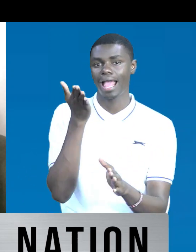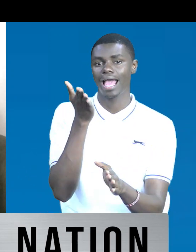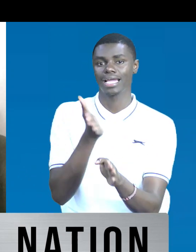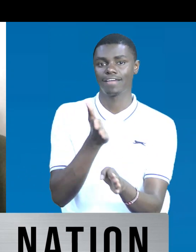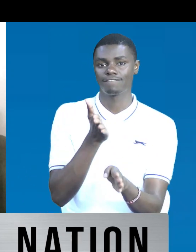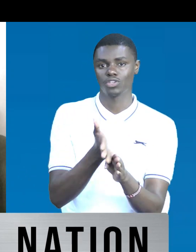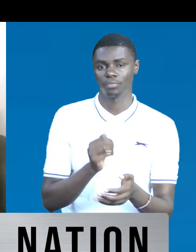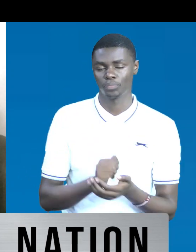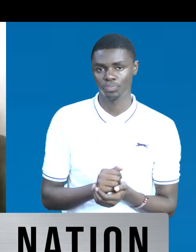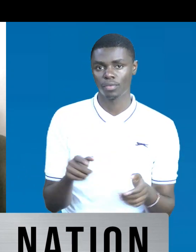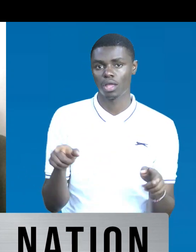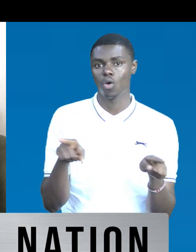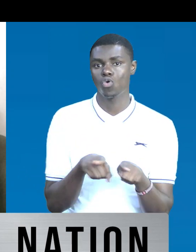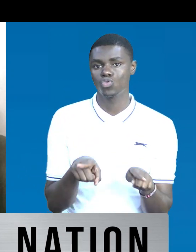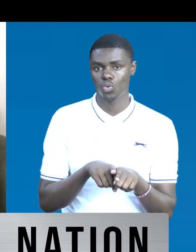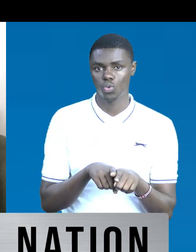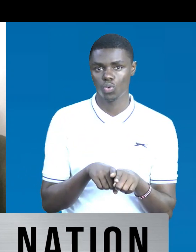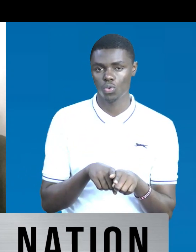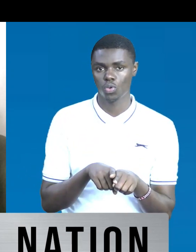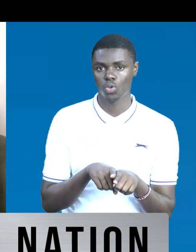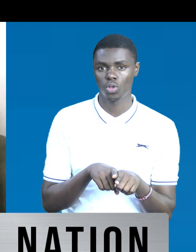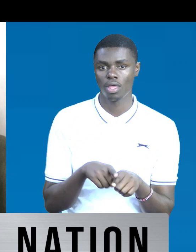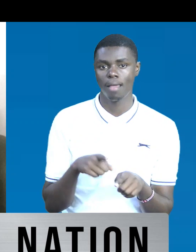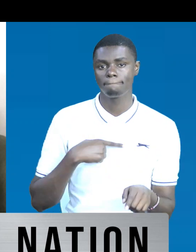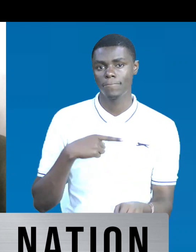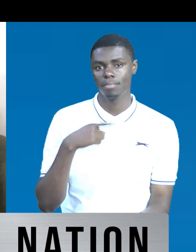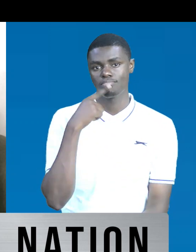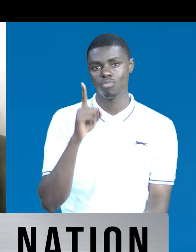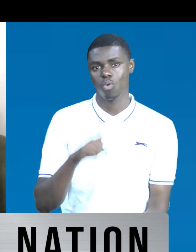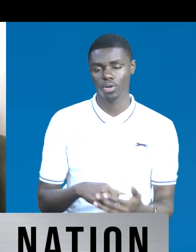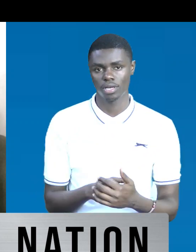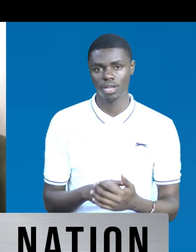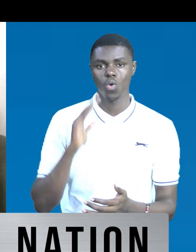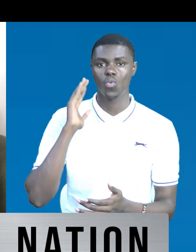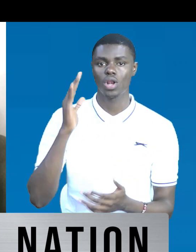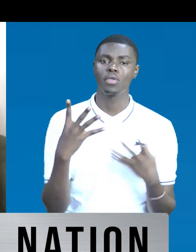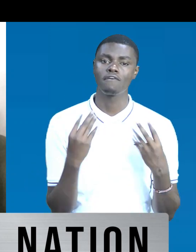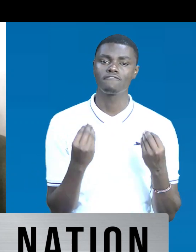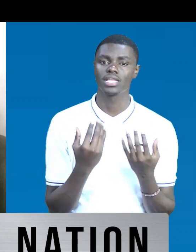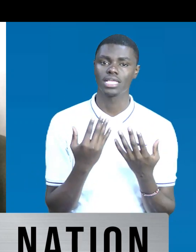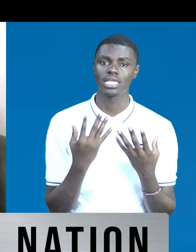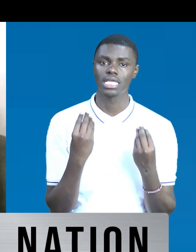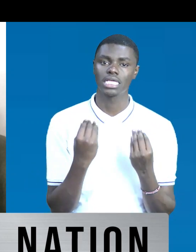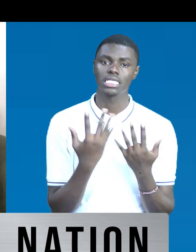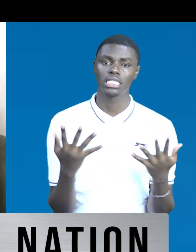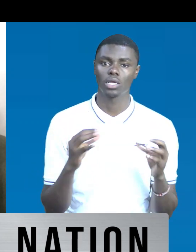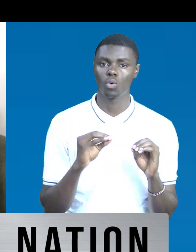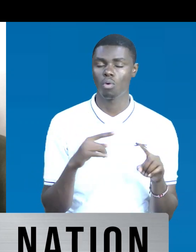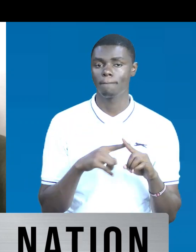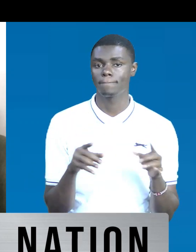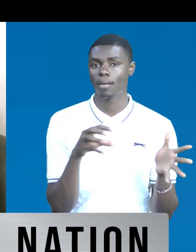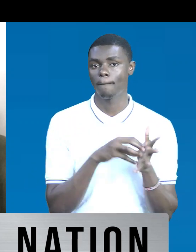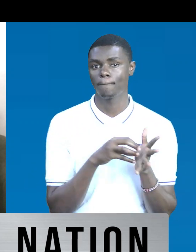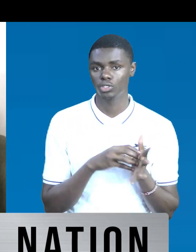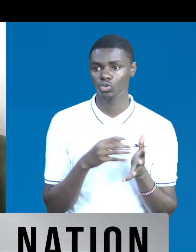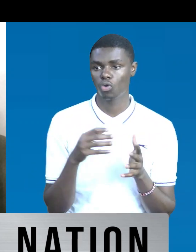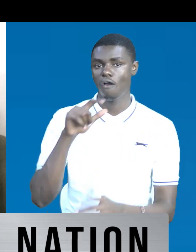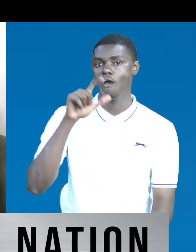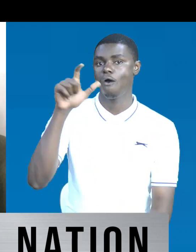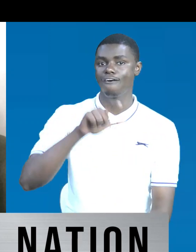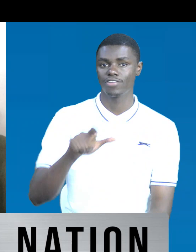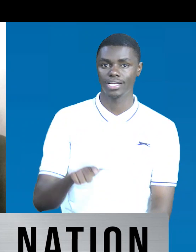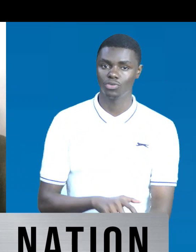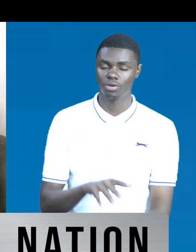intervention, and I would say that's not going to be a very easy thing. But positions of regions